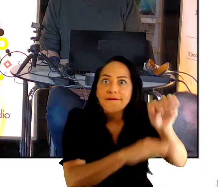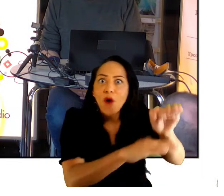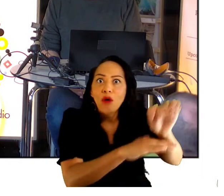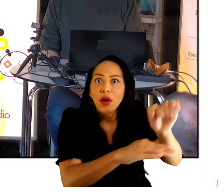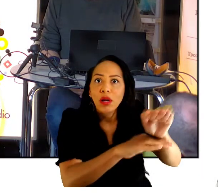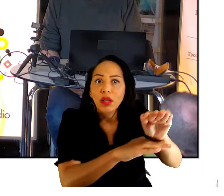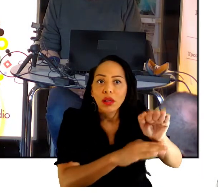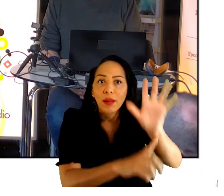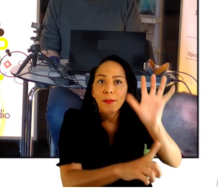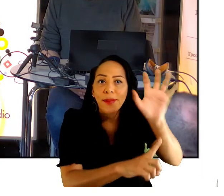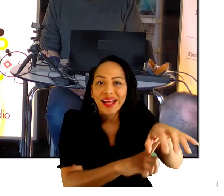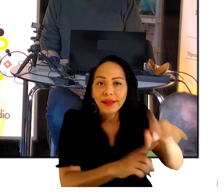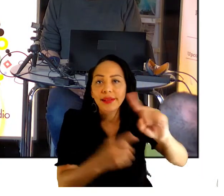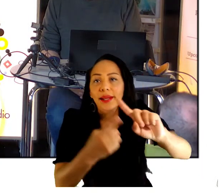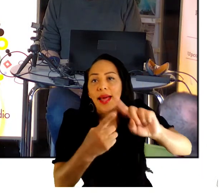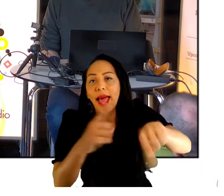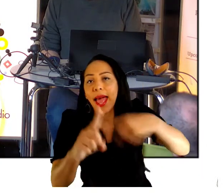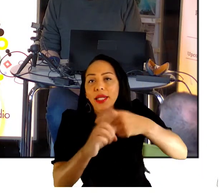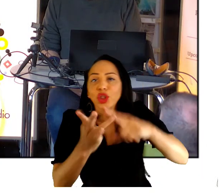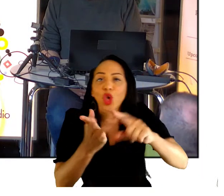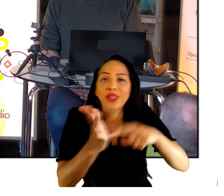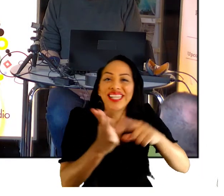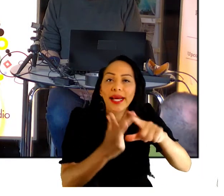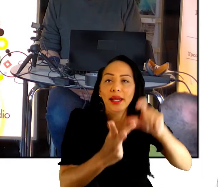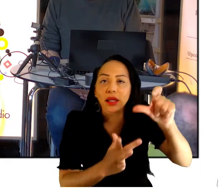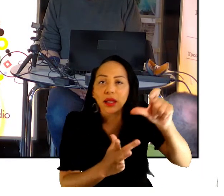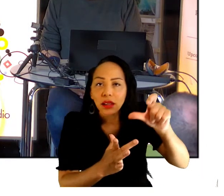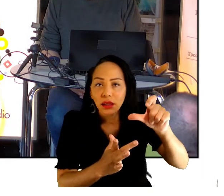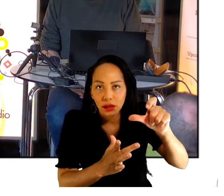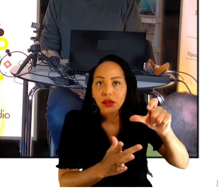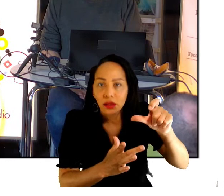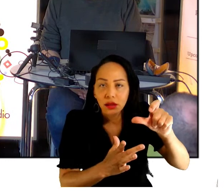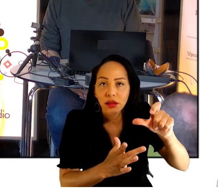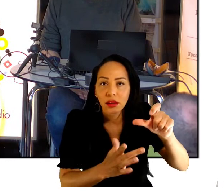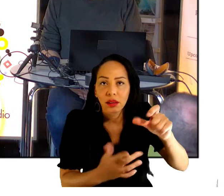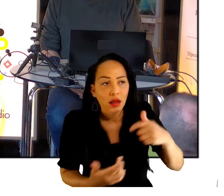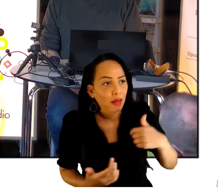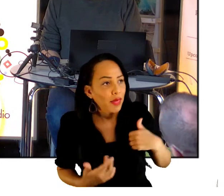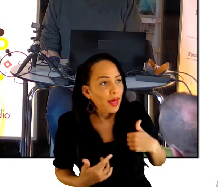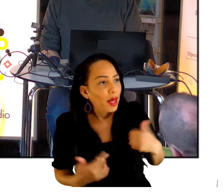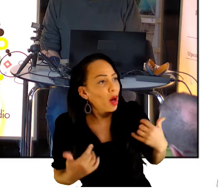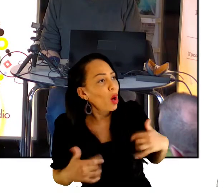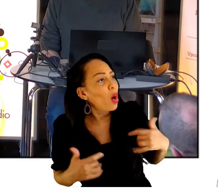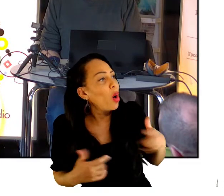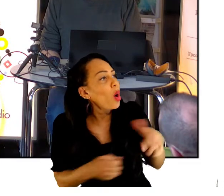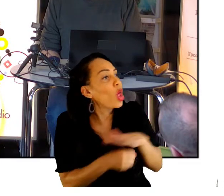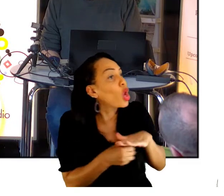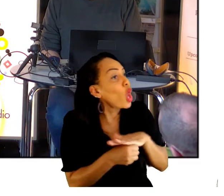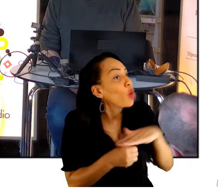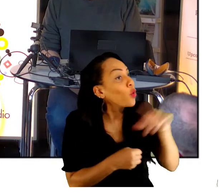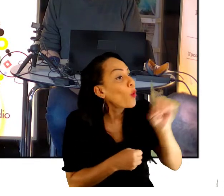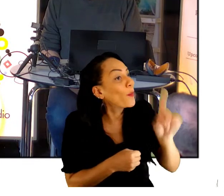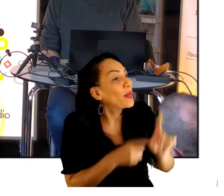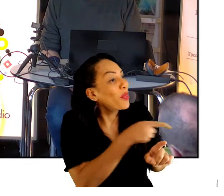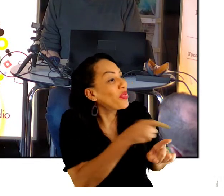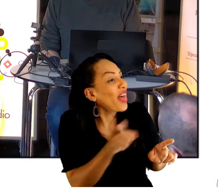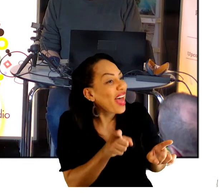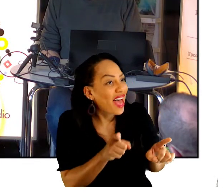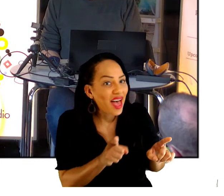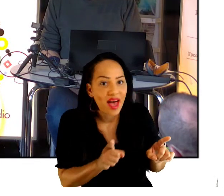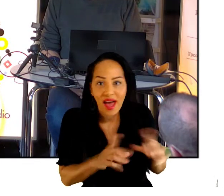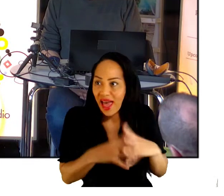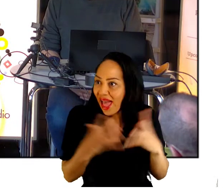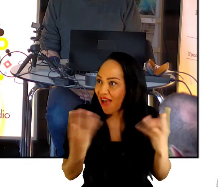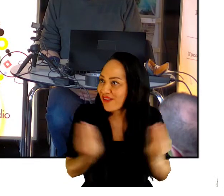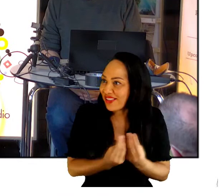a good word, but places unfamiliar to them, and they believe that both the local people and everything they see around them is